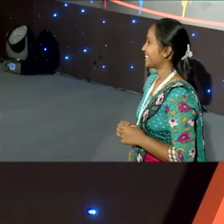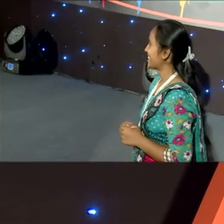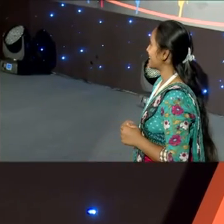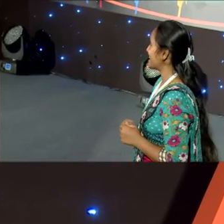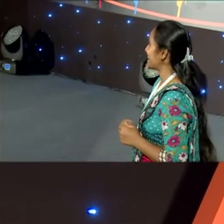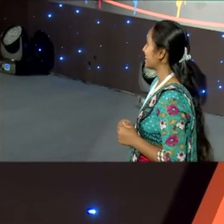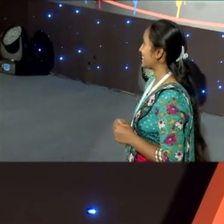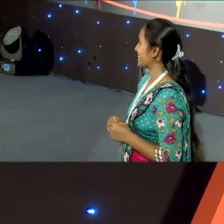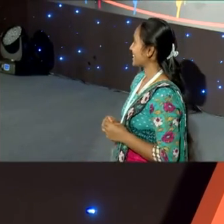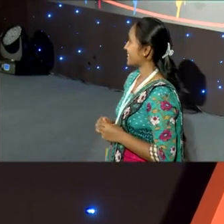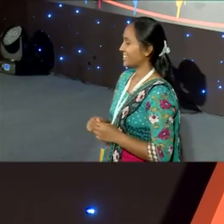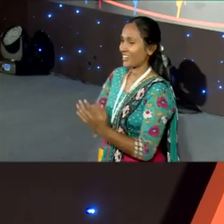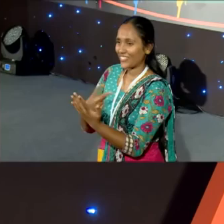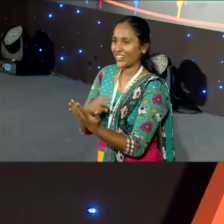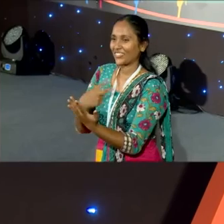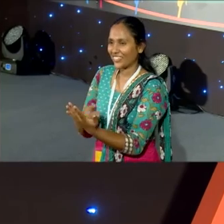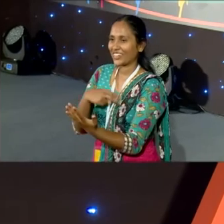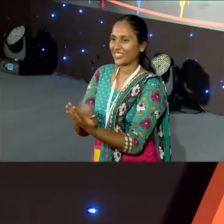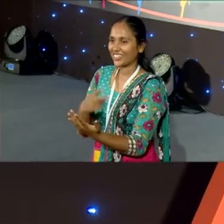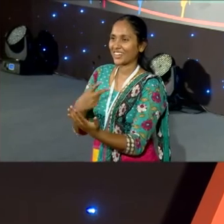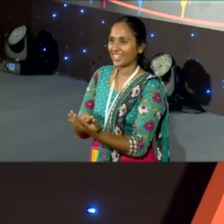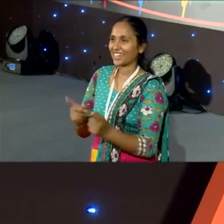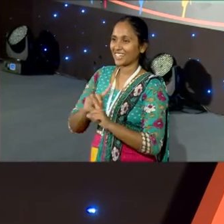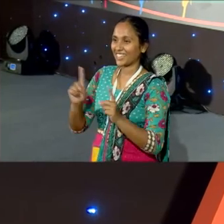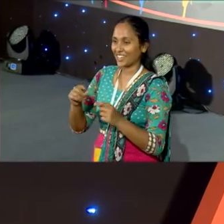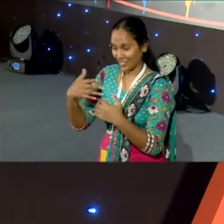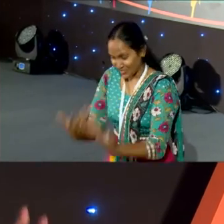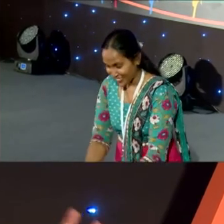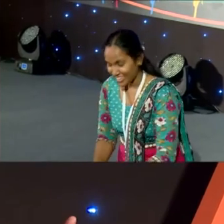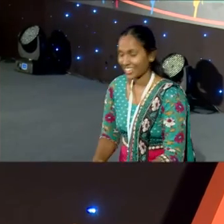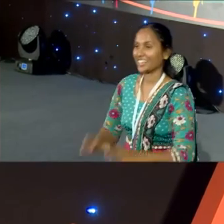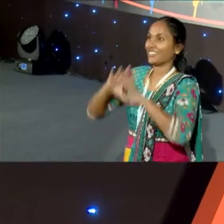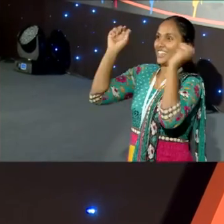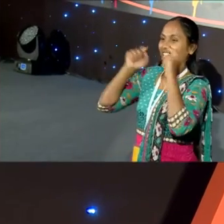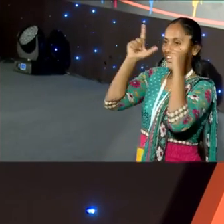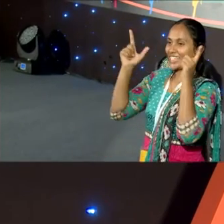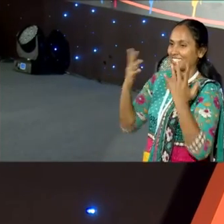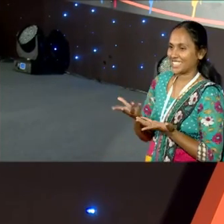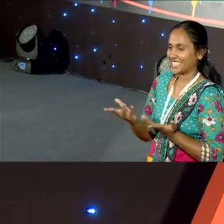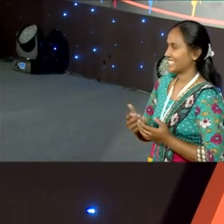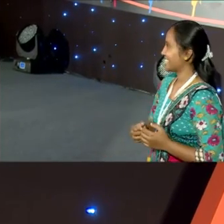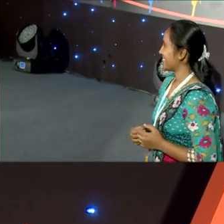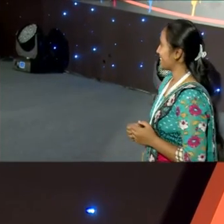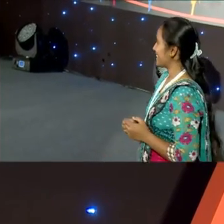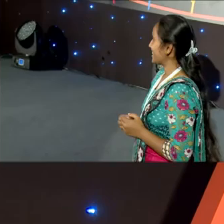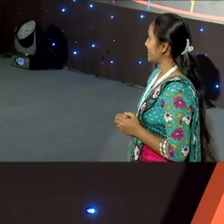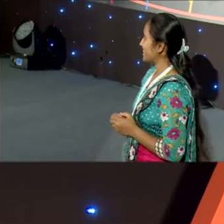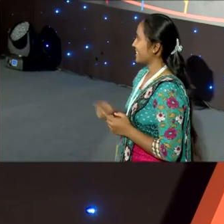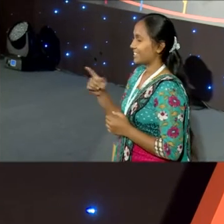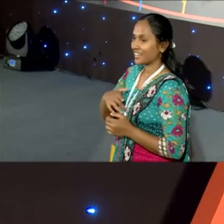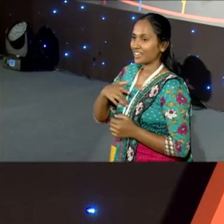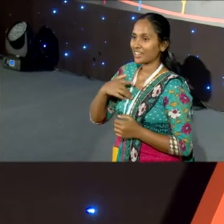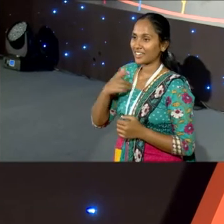And then they're falling, and just before they hit the bottom, they wake up, sweating. And then they realize that